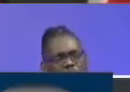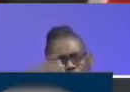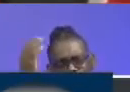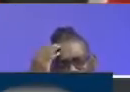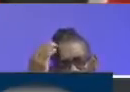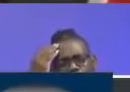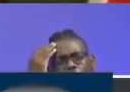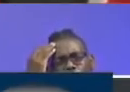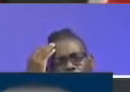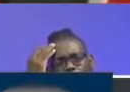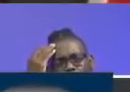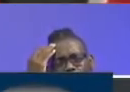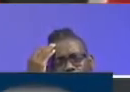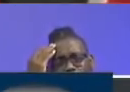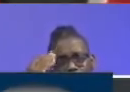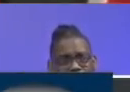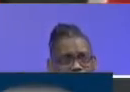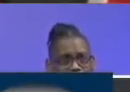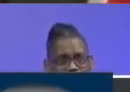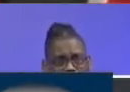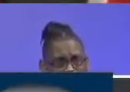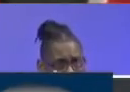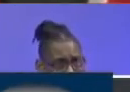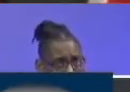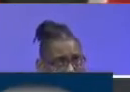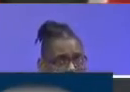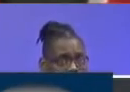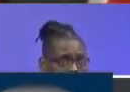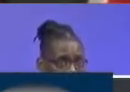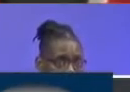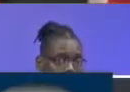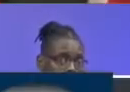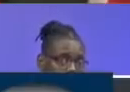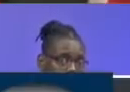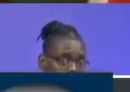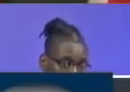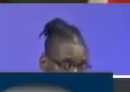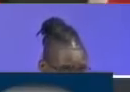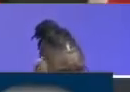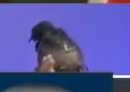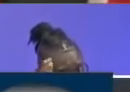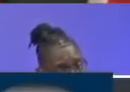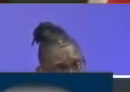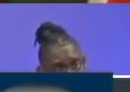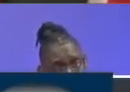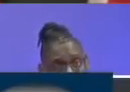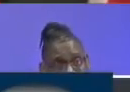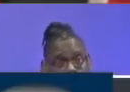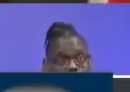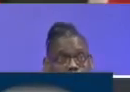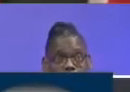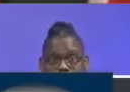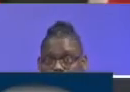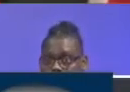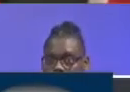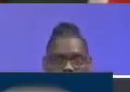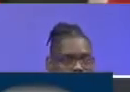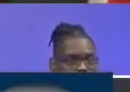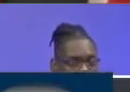things that we could do, if we can do it, is to reduce the amount of circulation.